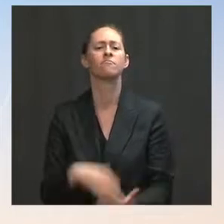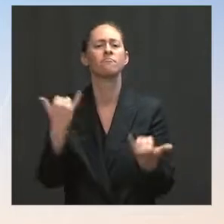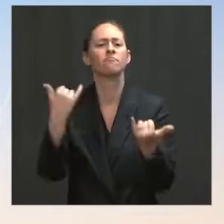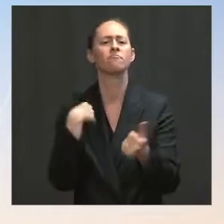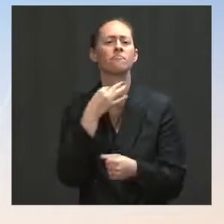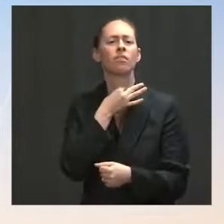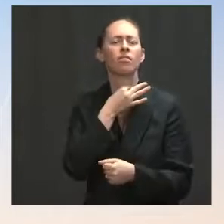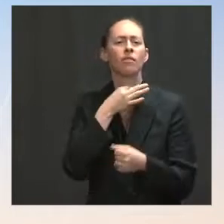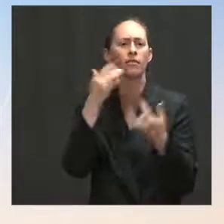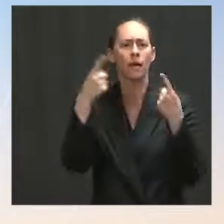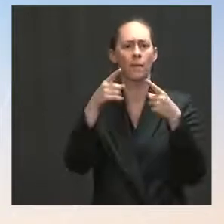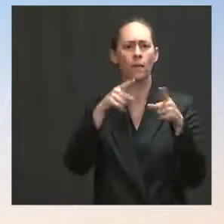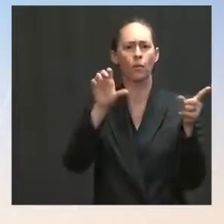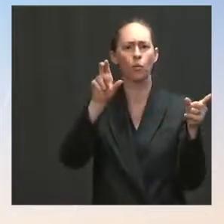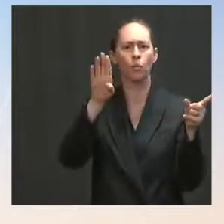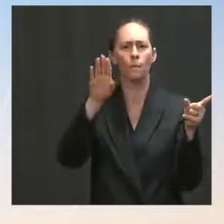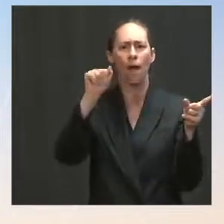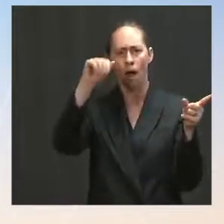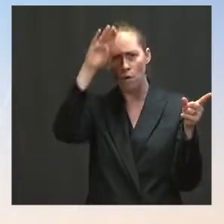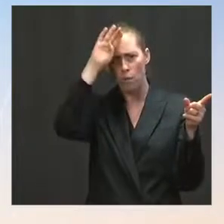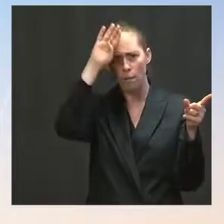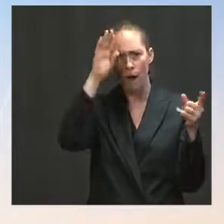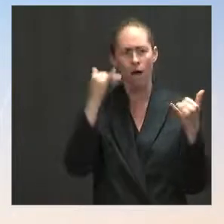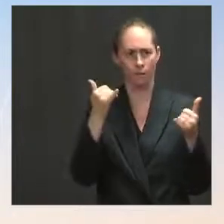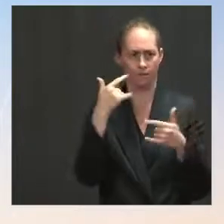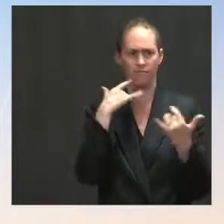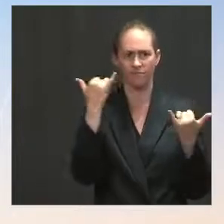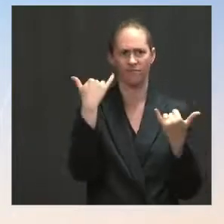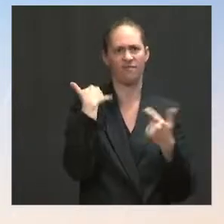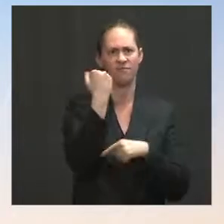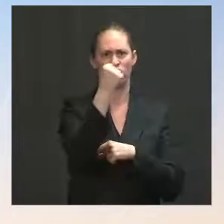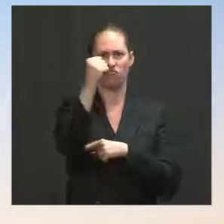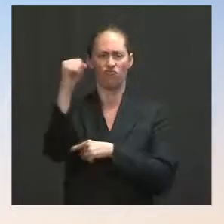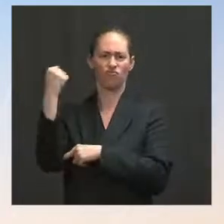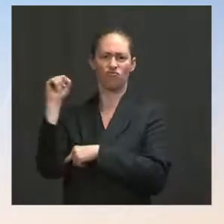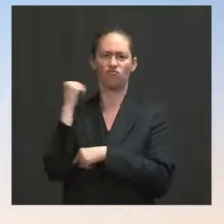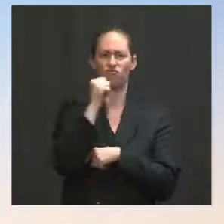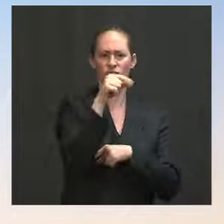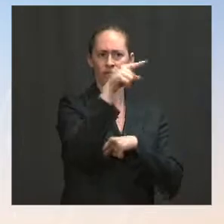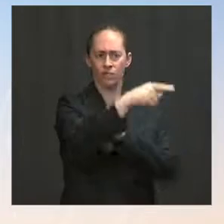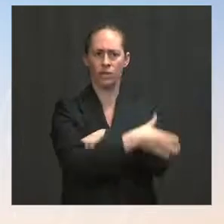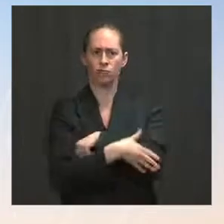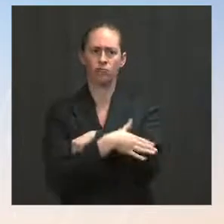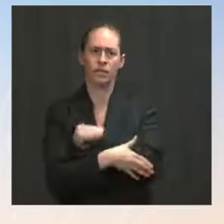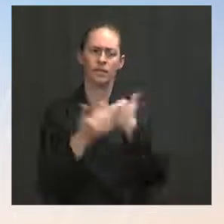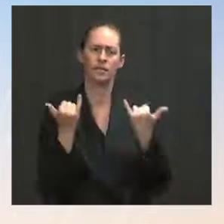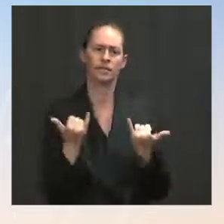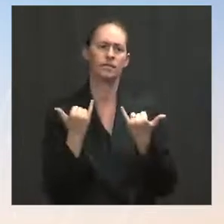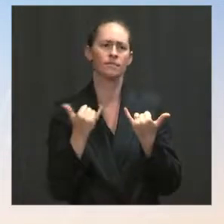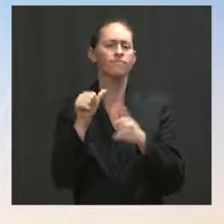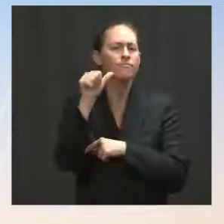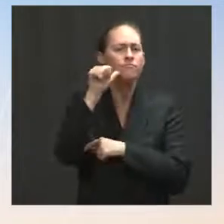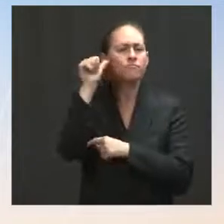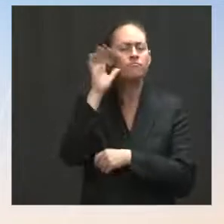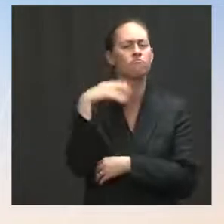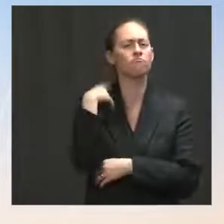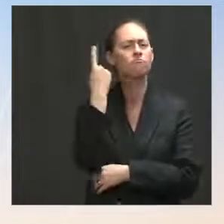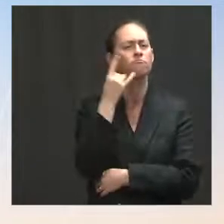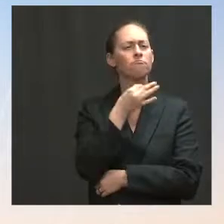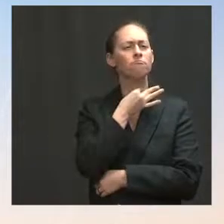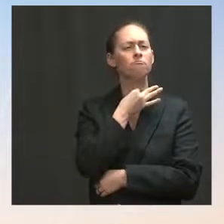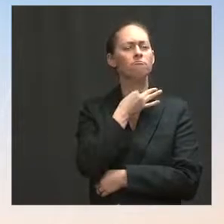today about the demonstrations there on the island yesterday. Two questions on that. But why hasn't President Biden taken steps to